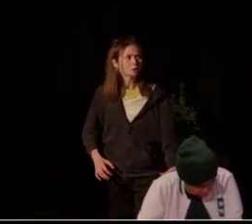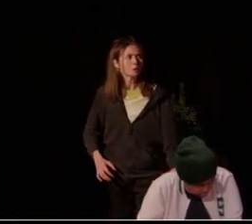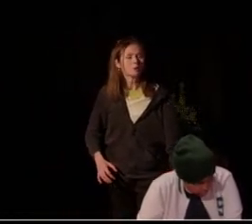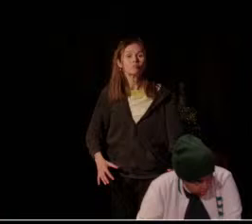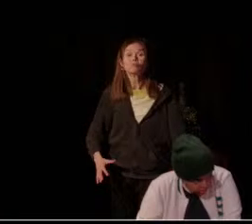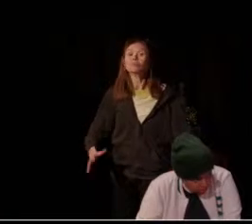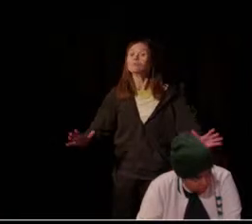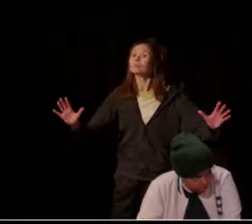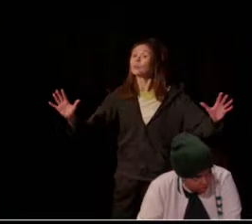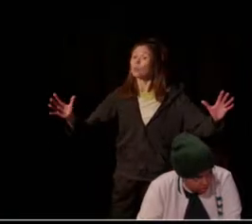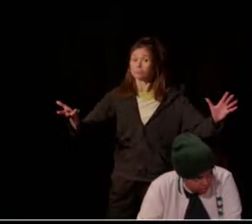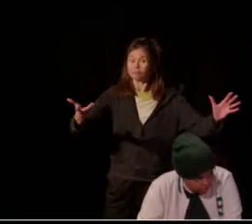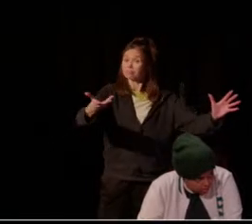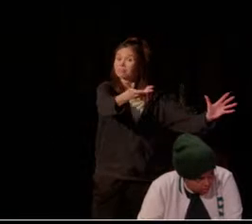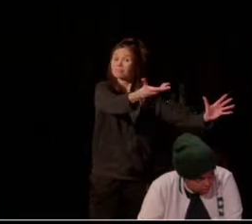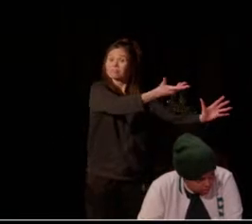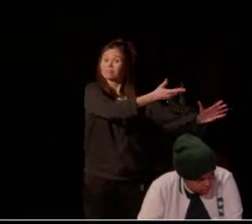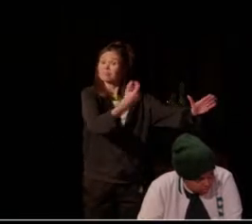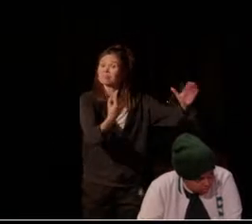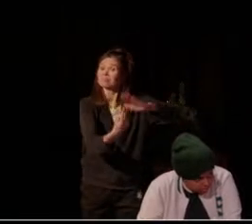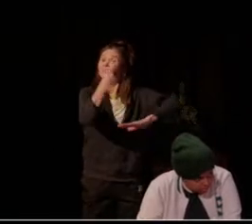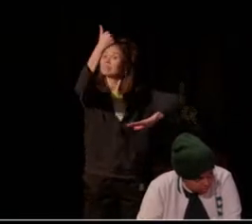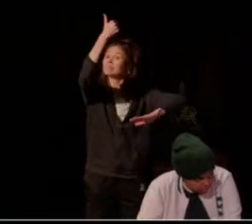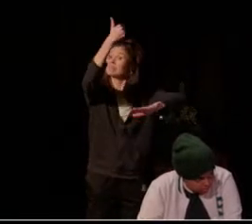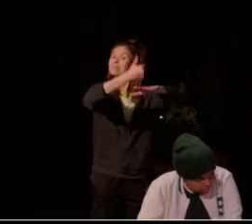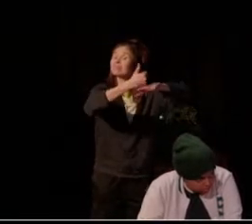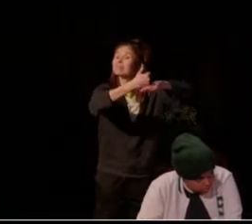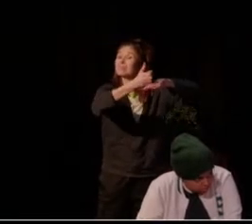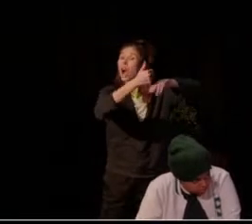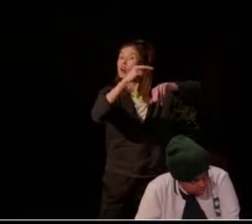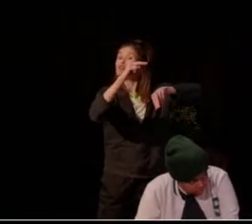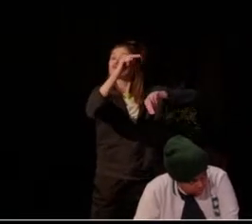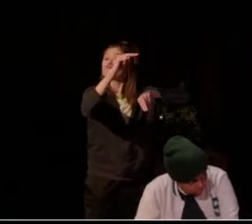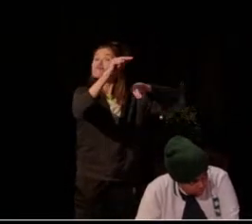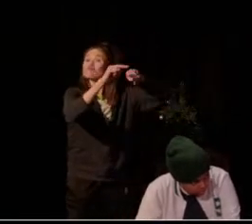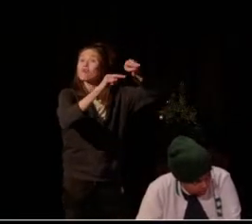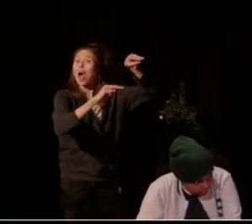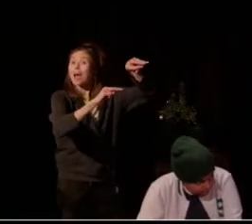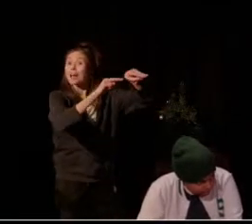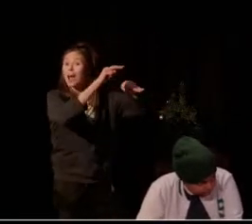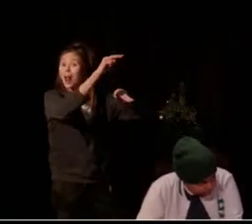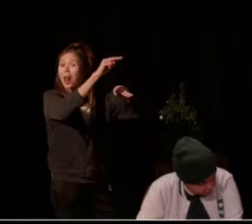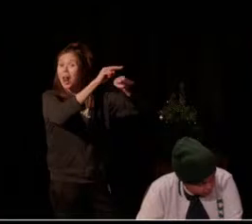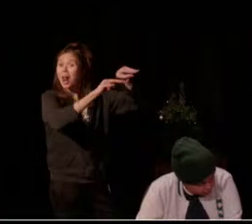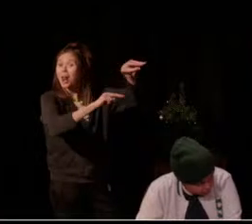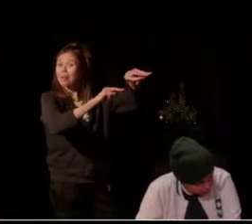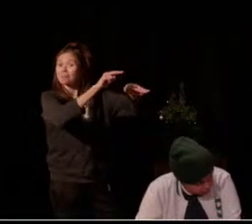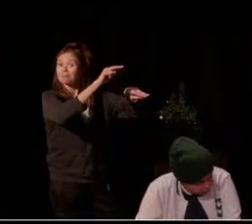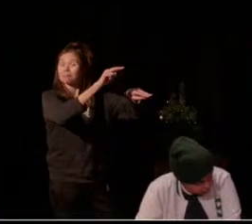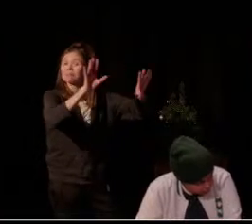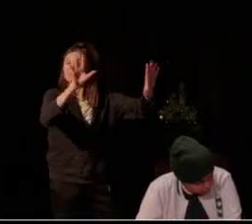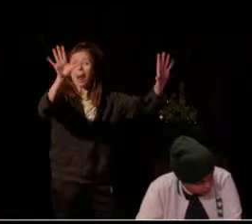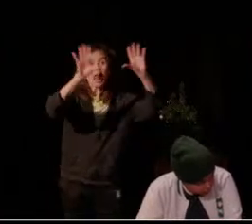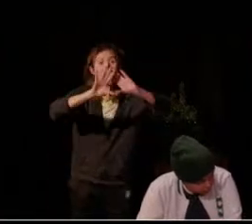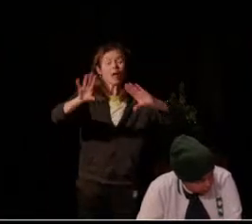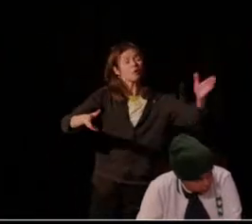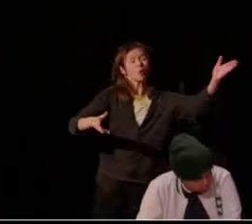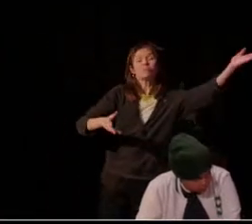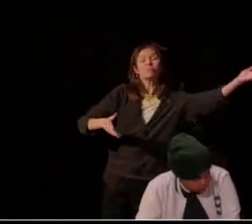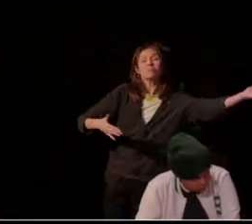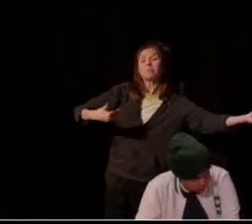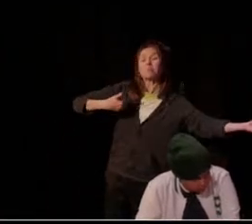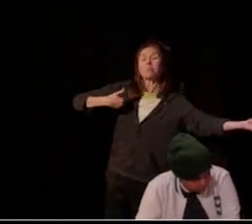At this trial, to our grief, let us be cleared of being tyrannous, since we